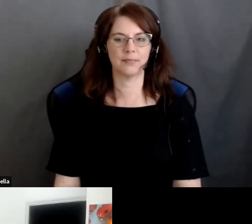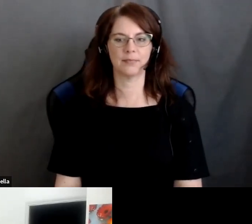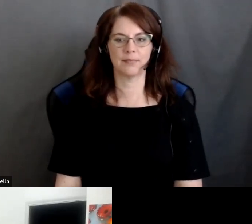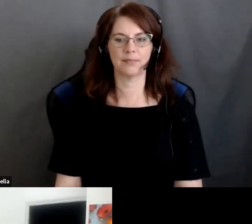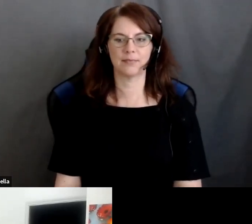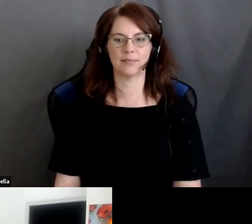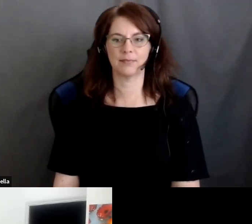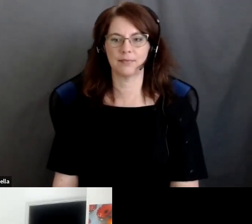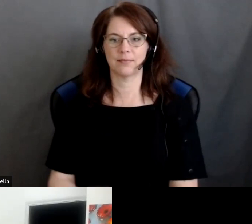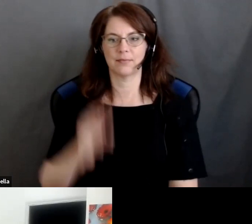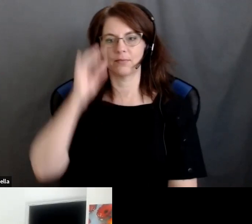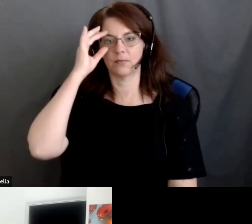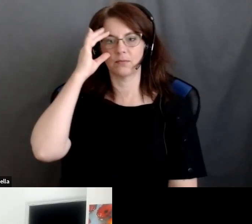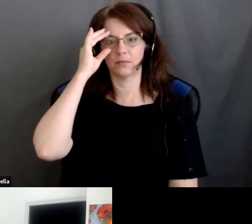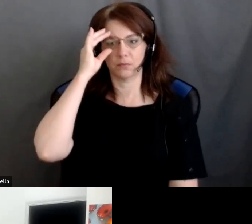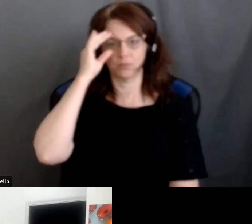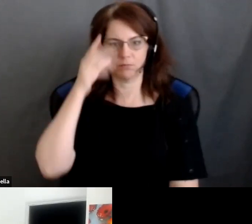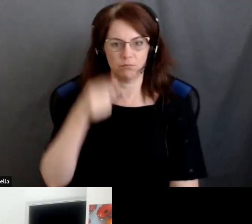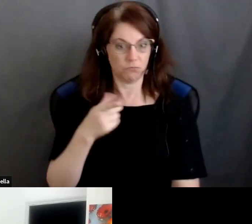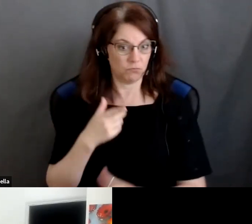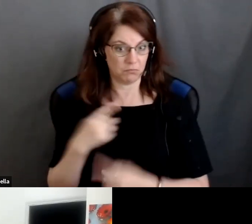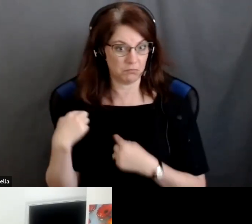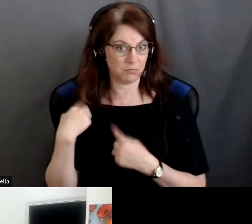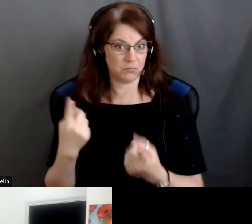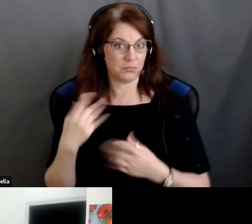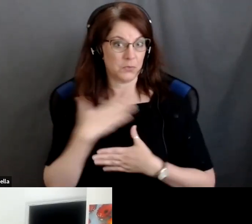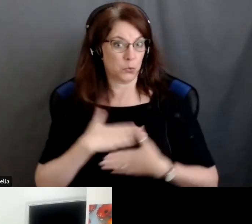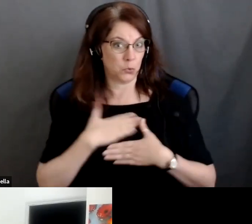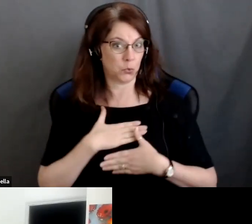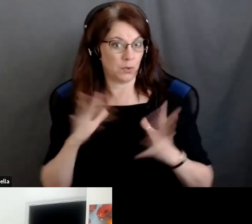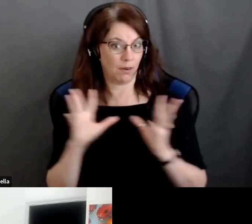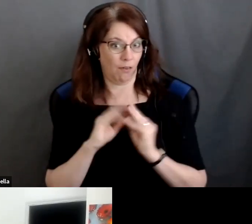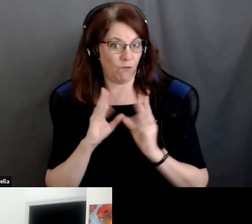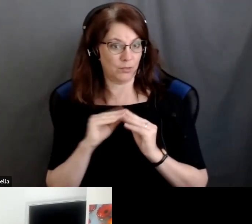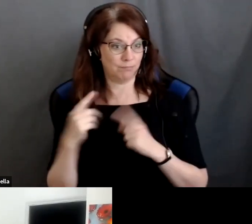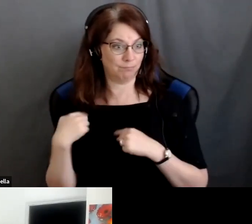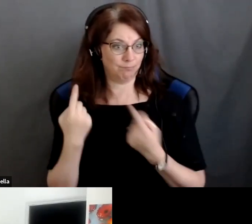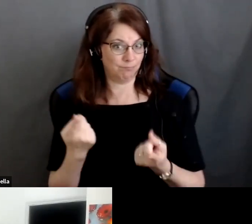And in the chat, are you guys enjoying the conference so far?